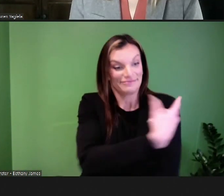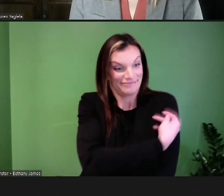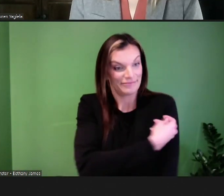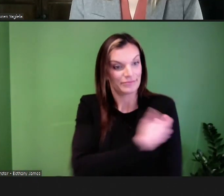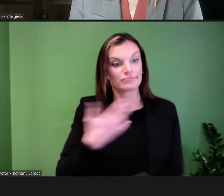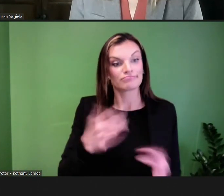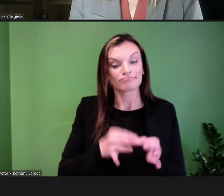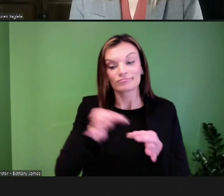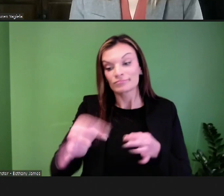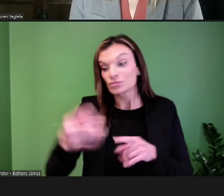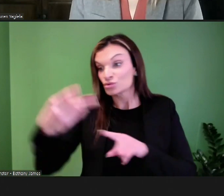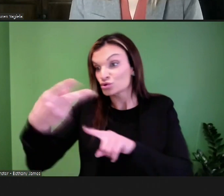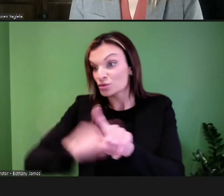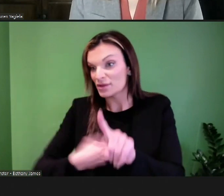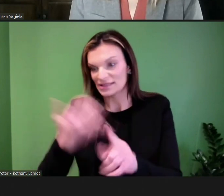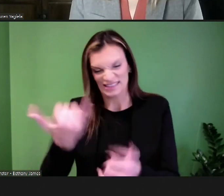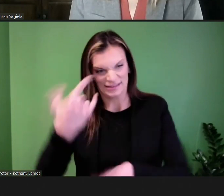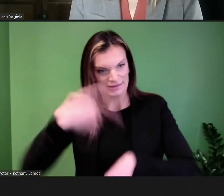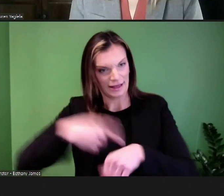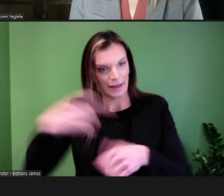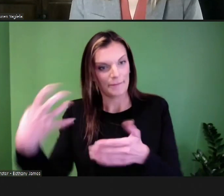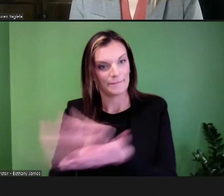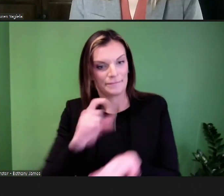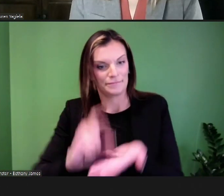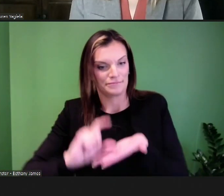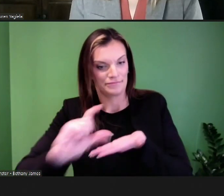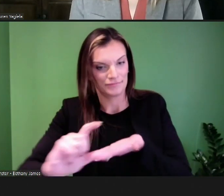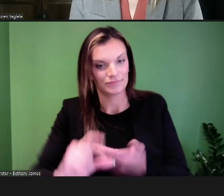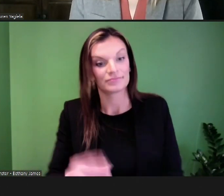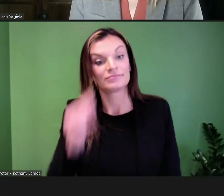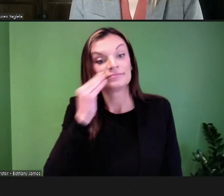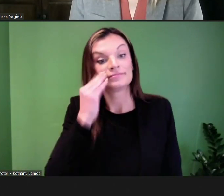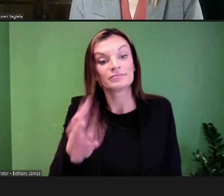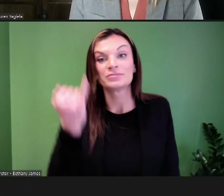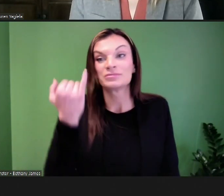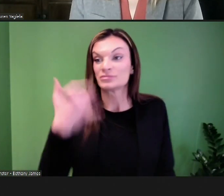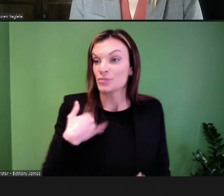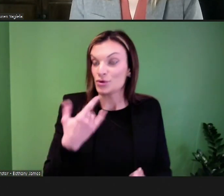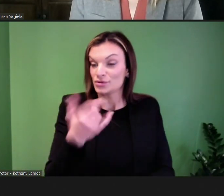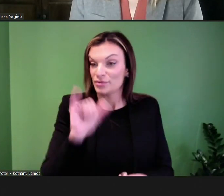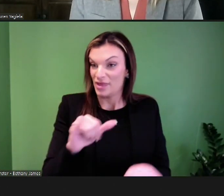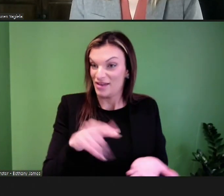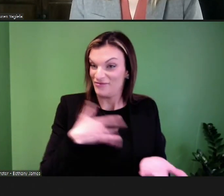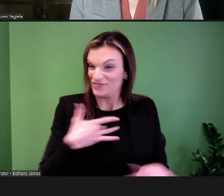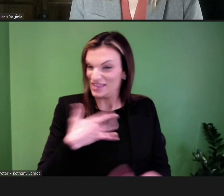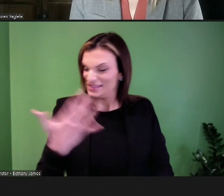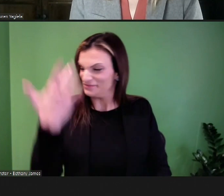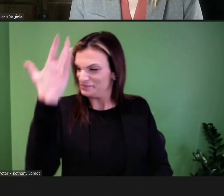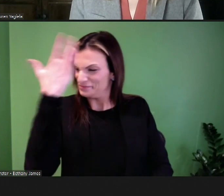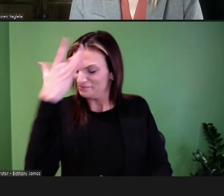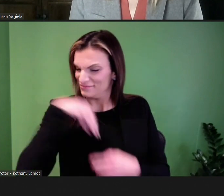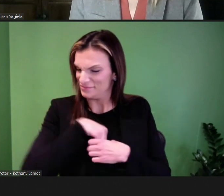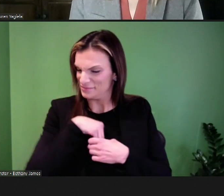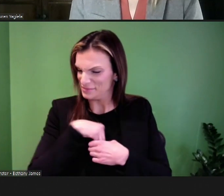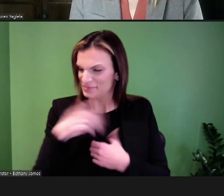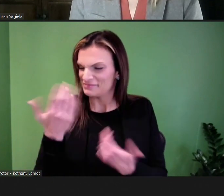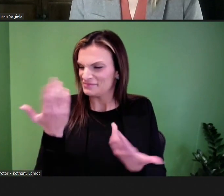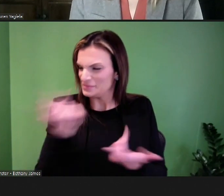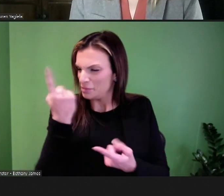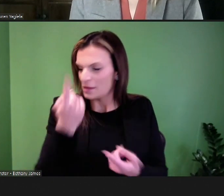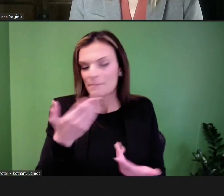vaccines, start quarantining right away, even if you don't receive a call from the health department, and make sure you get